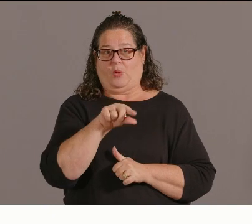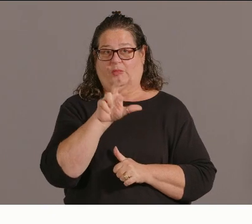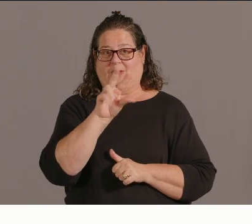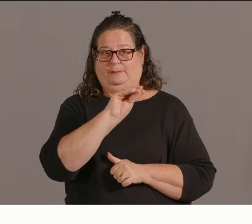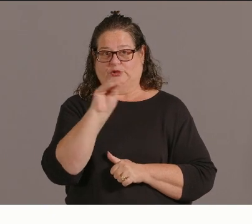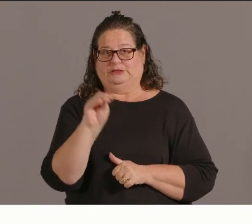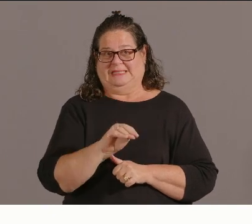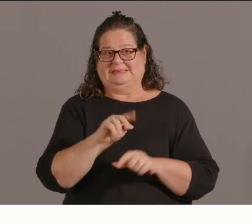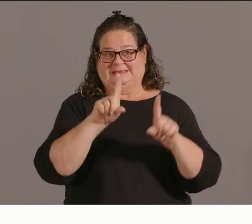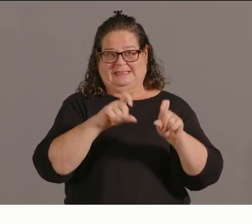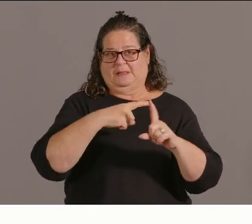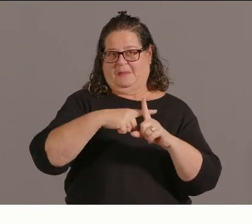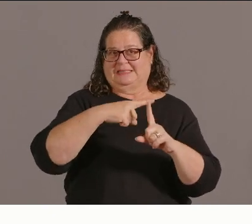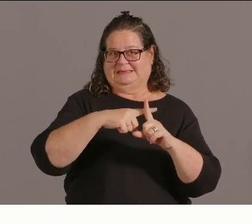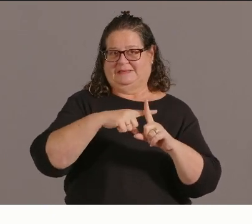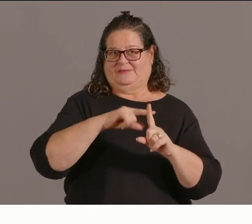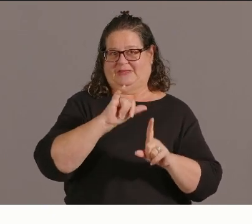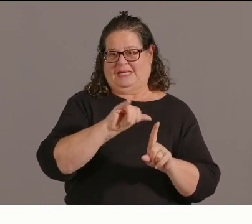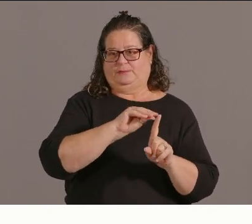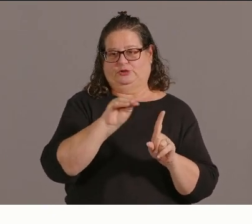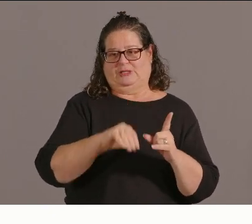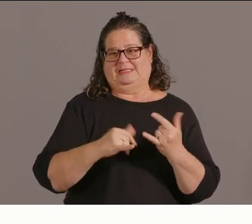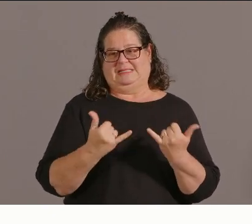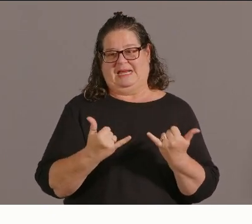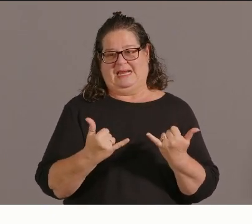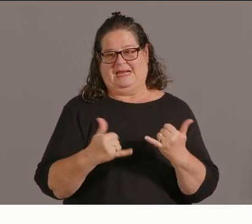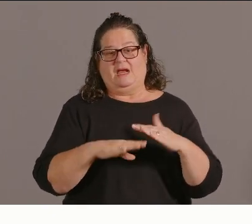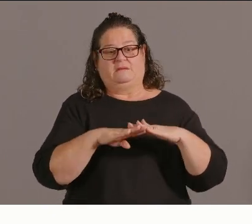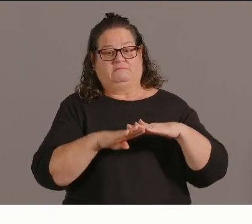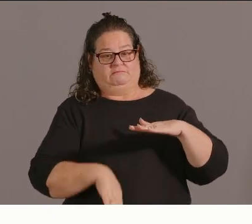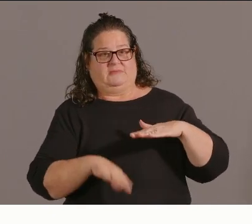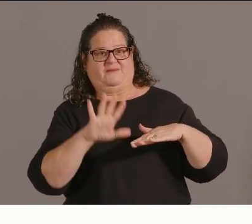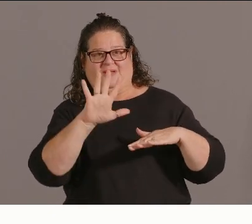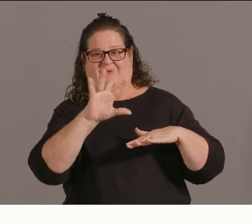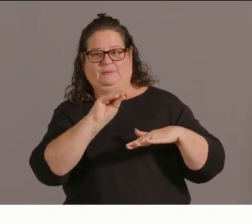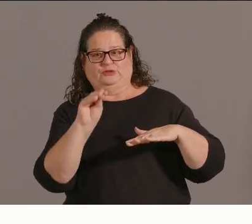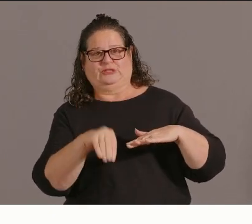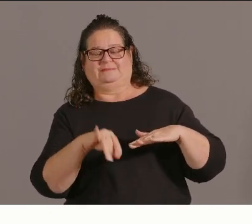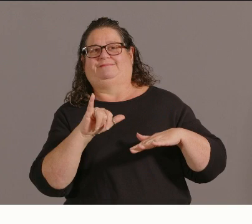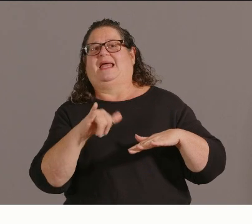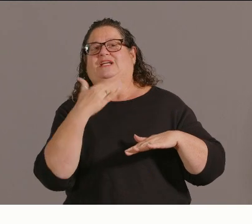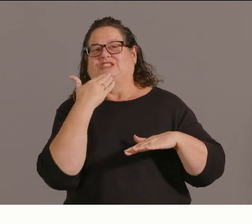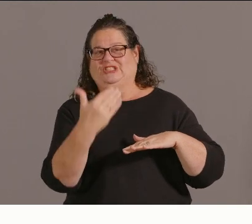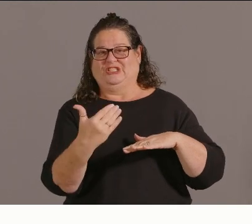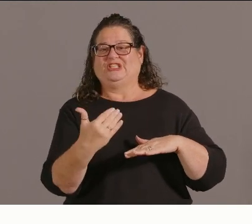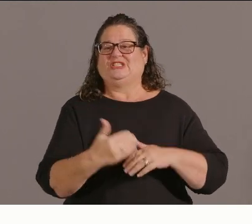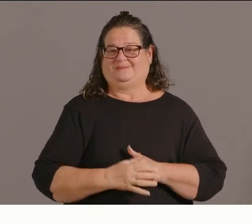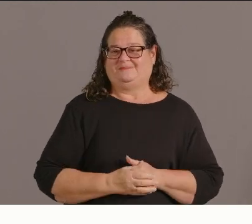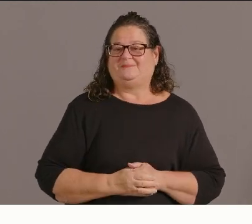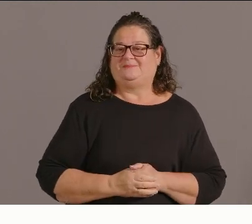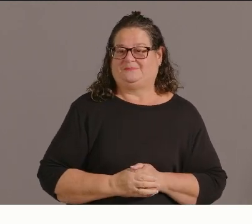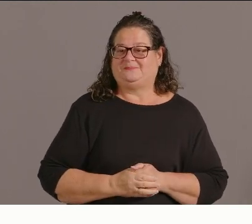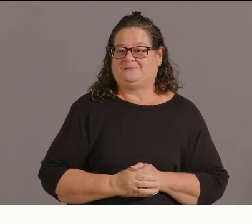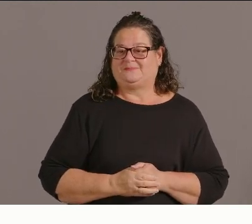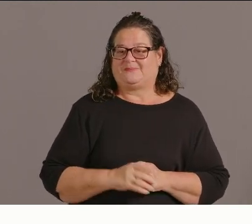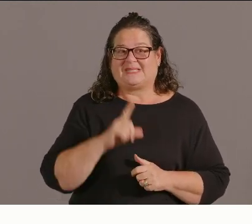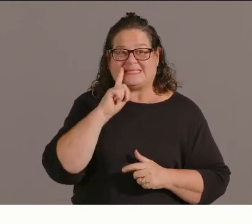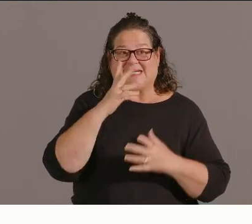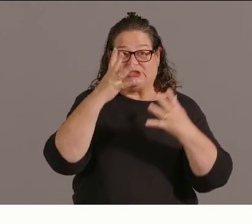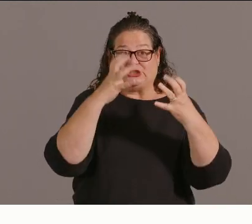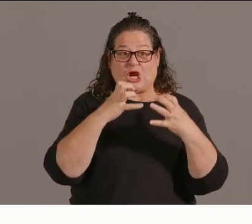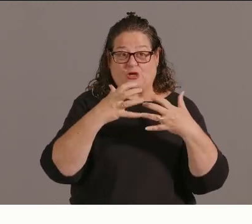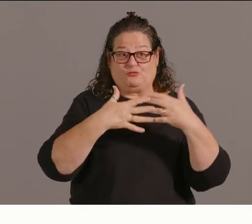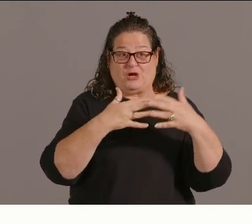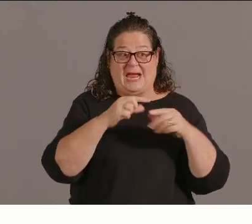good place to be. We continue to monitor this. The dark gray bars are those unique Arizonans, and the light gray bars are